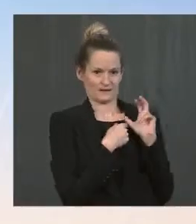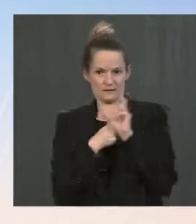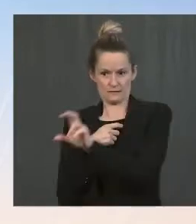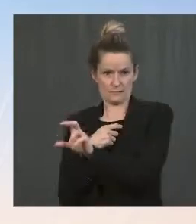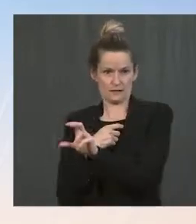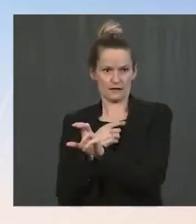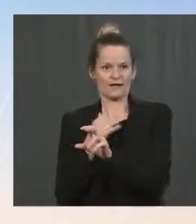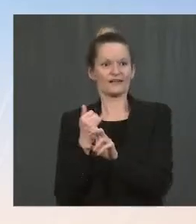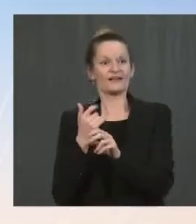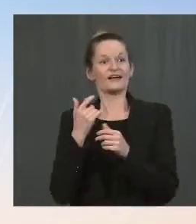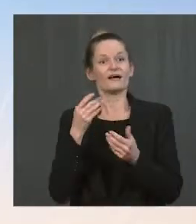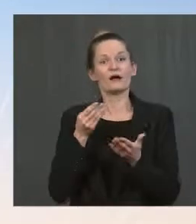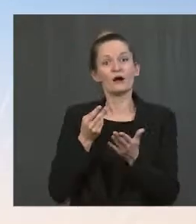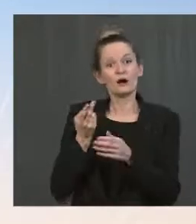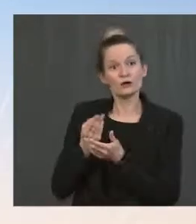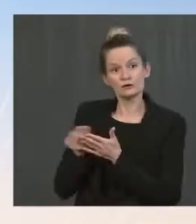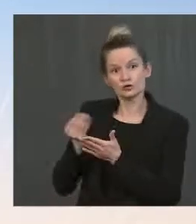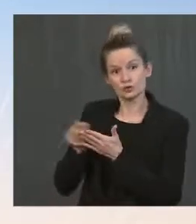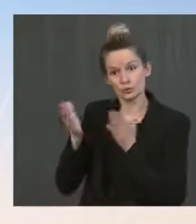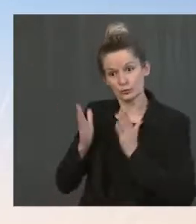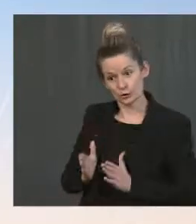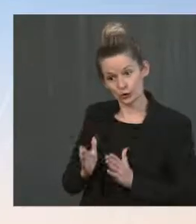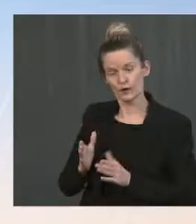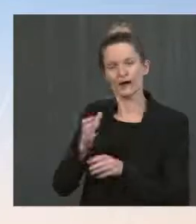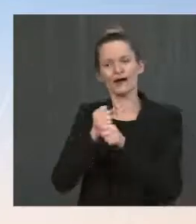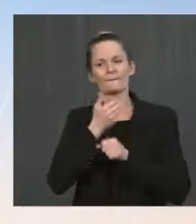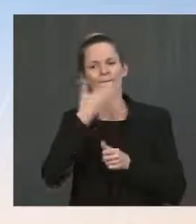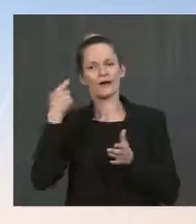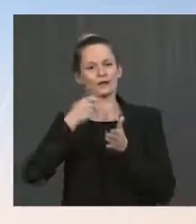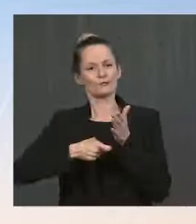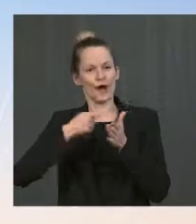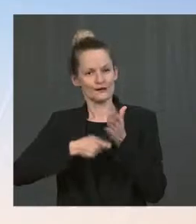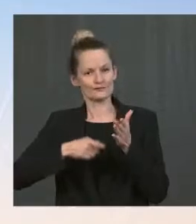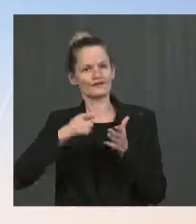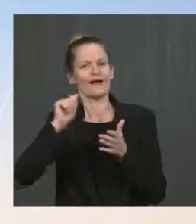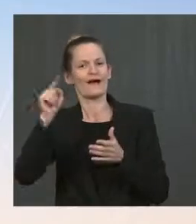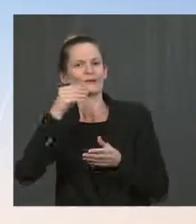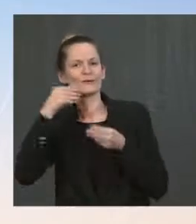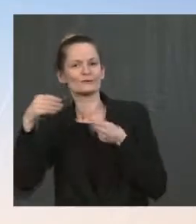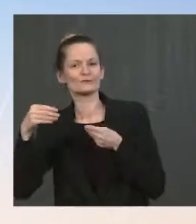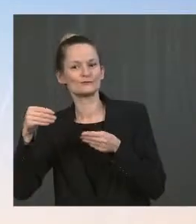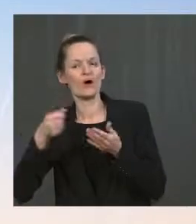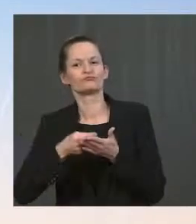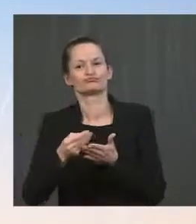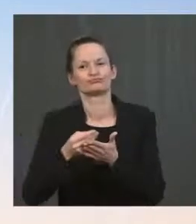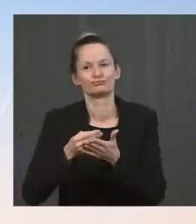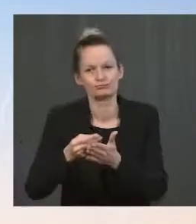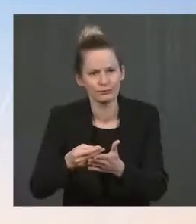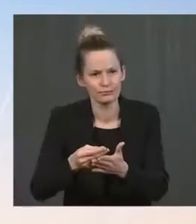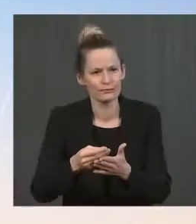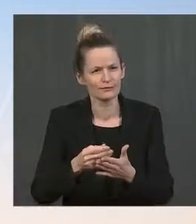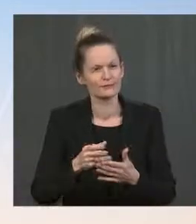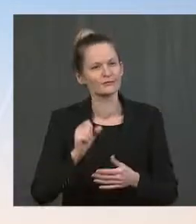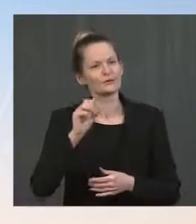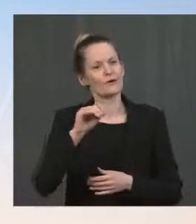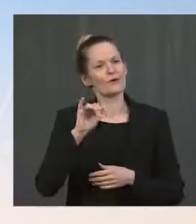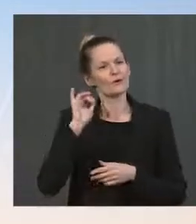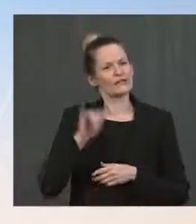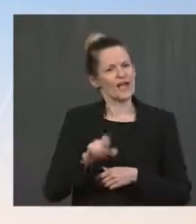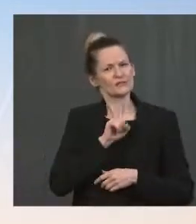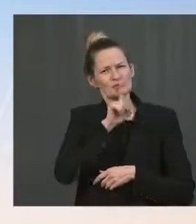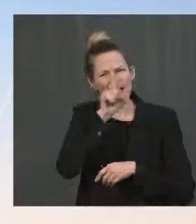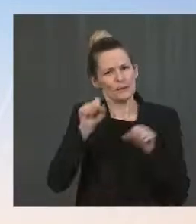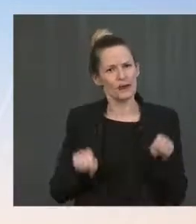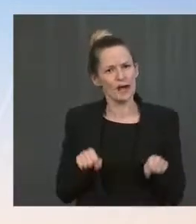a decent price at the counter. That's not an that is a possibility. It's a real possibility in this